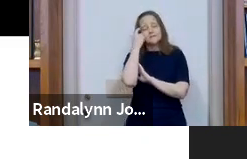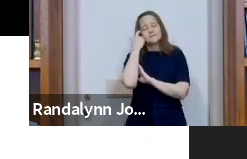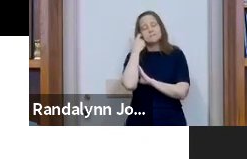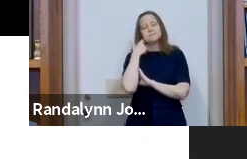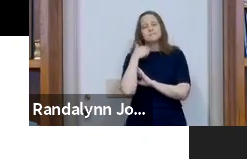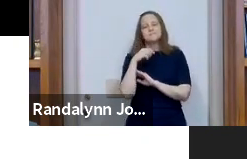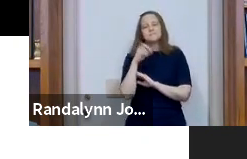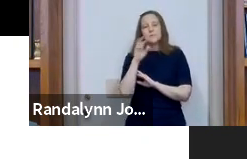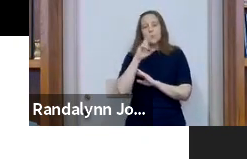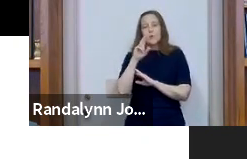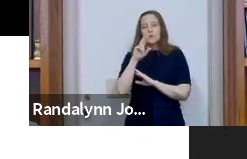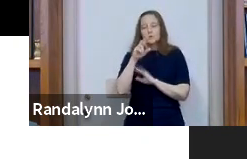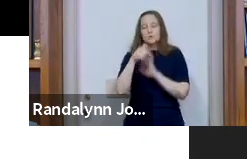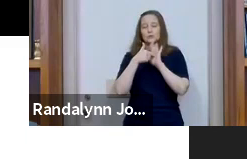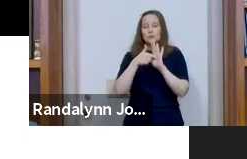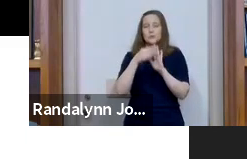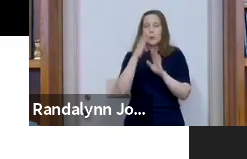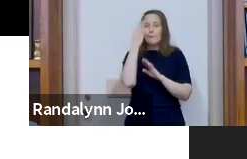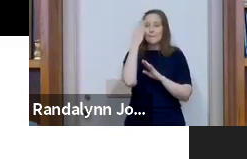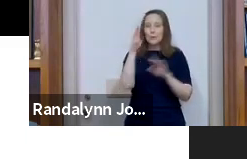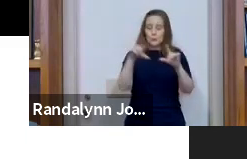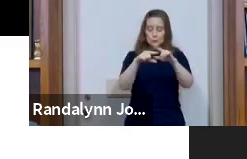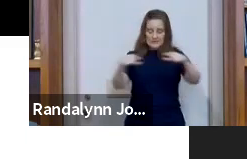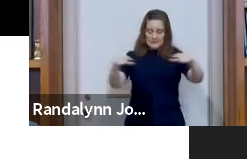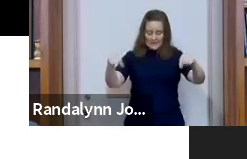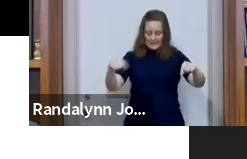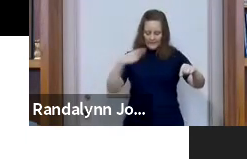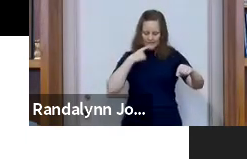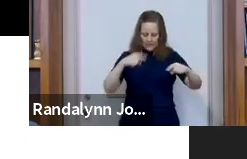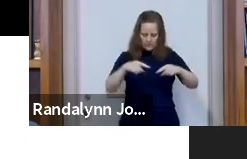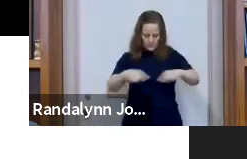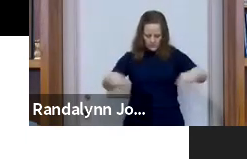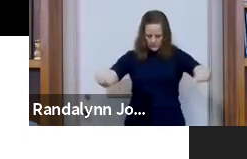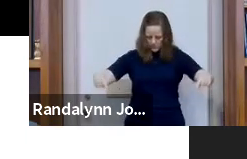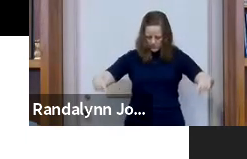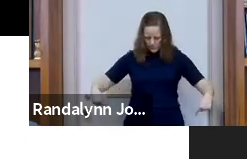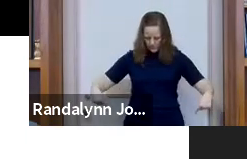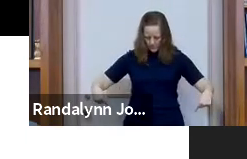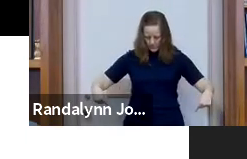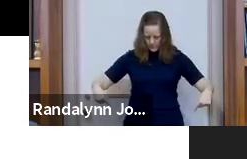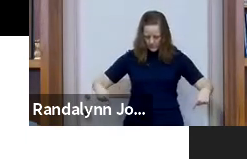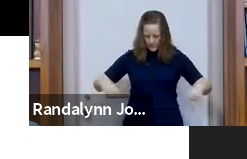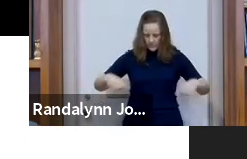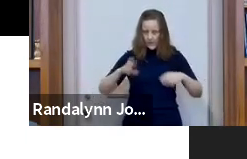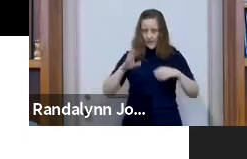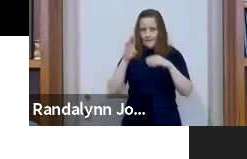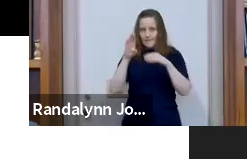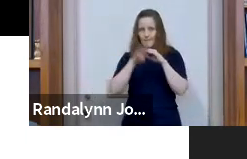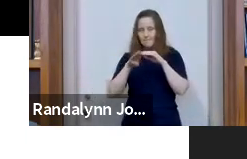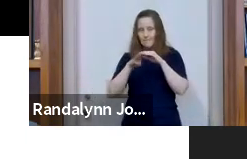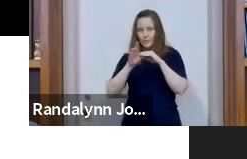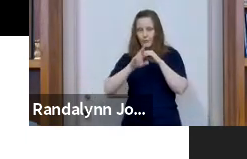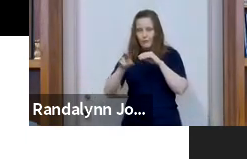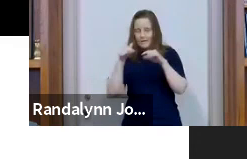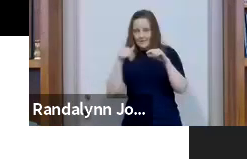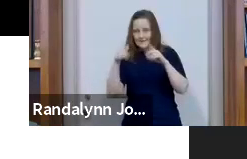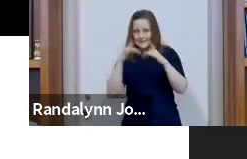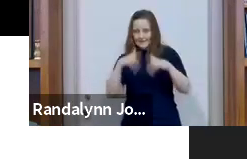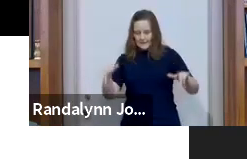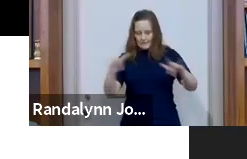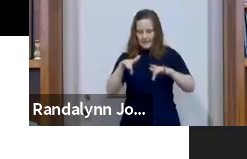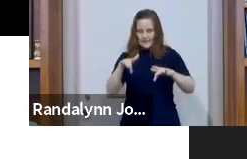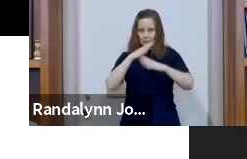shows some blue tape on a desk, again, delineating the spacing between students, and then the bottom right, some spacing to protect,